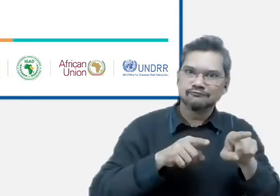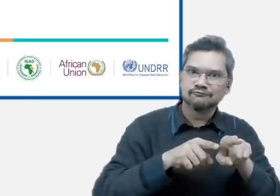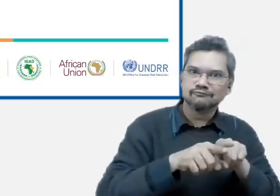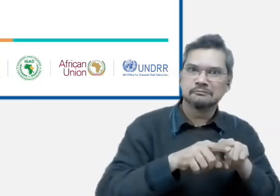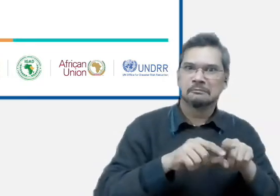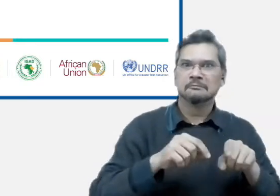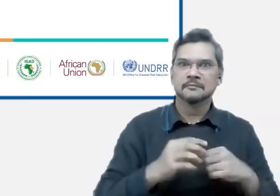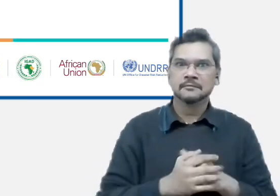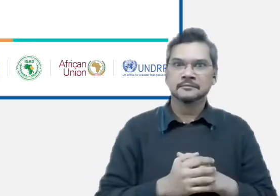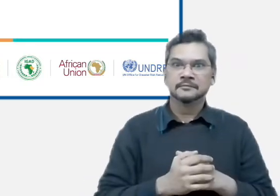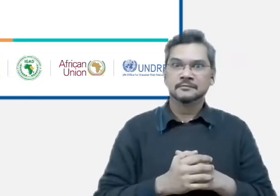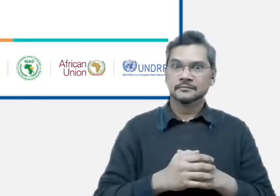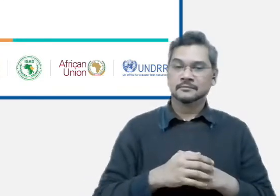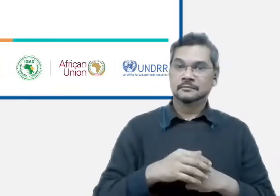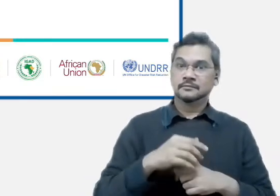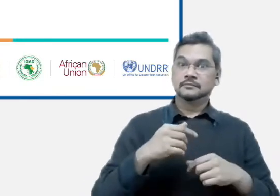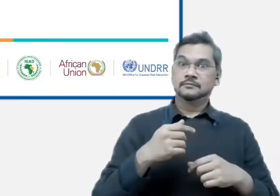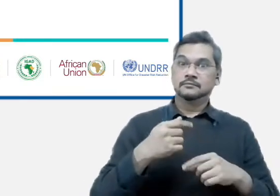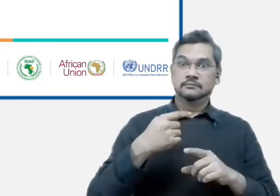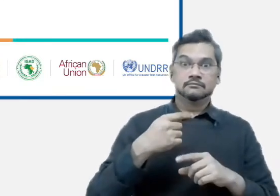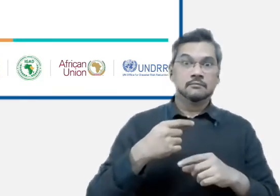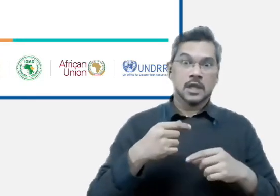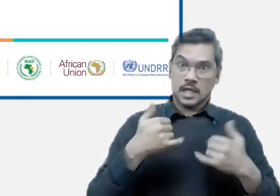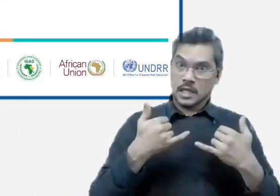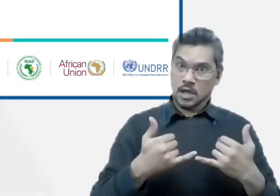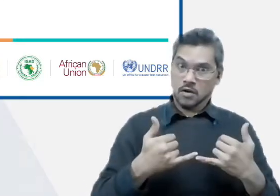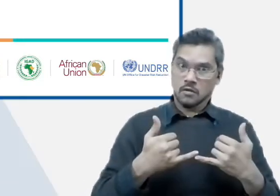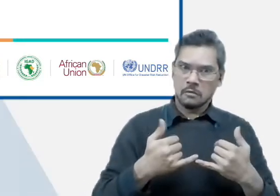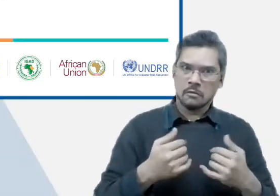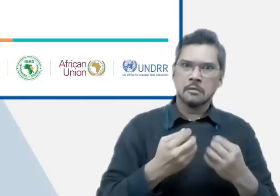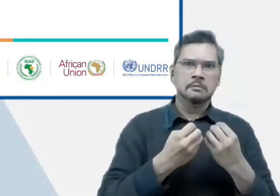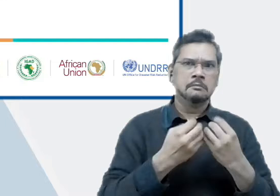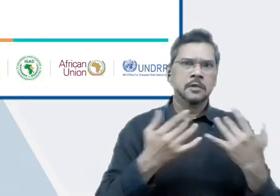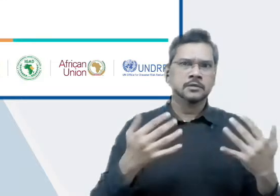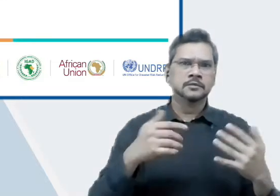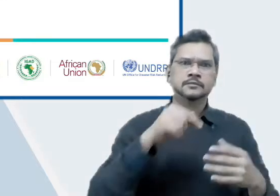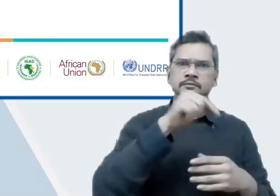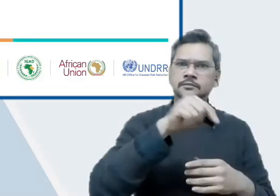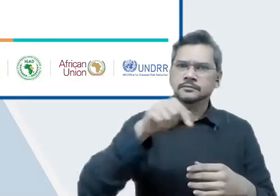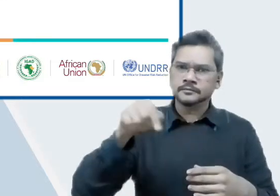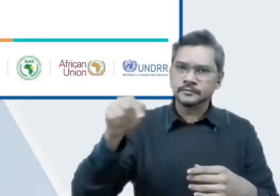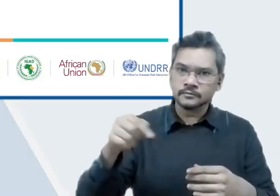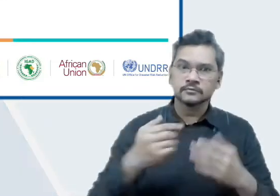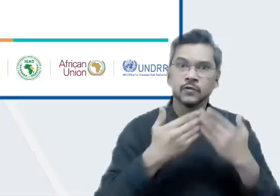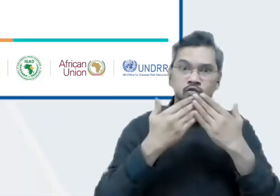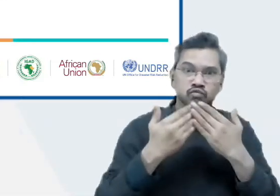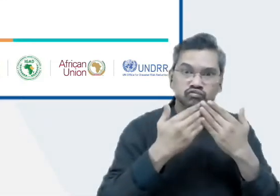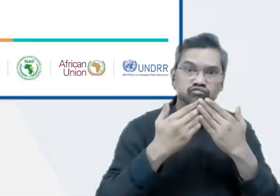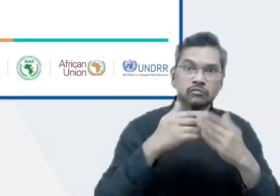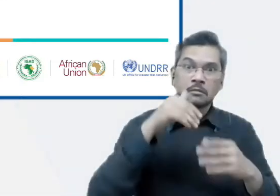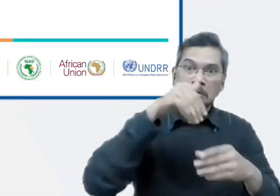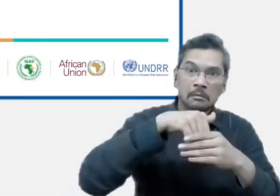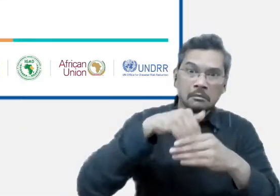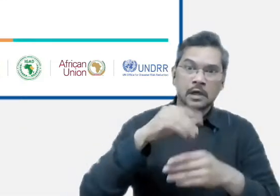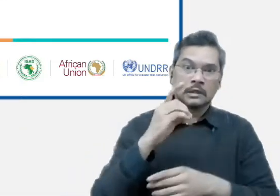in curriculums in all areas, including in tertiary education. In terms of priority 2, we're dealing with disaster